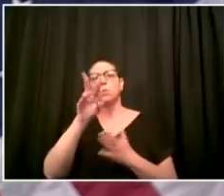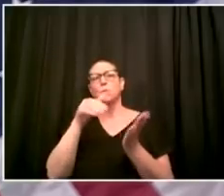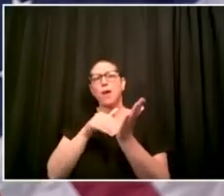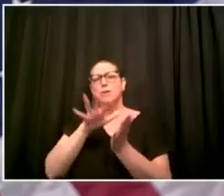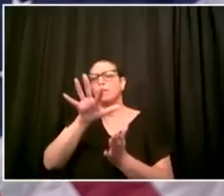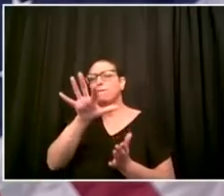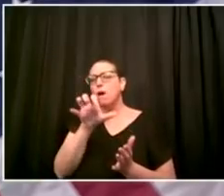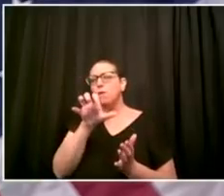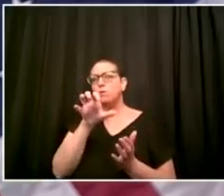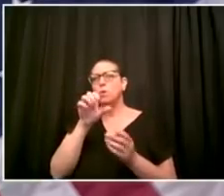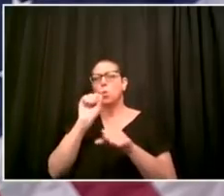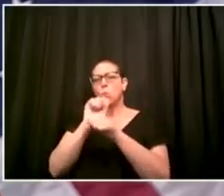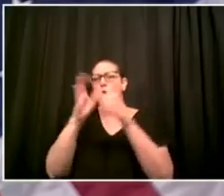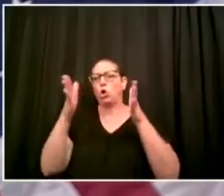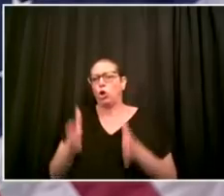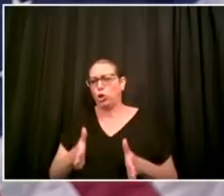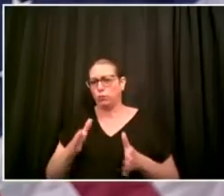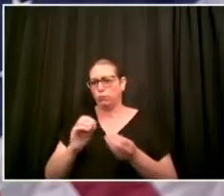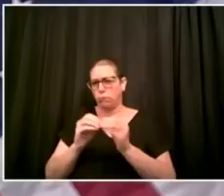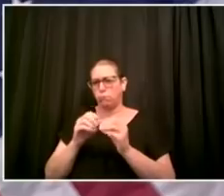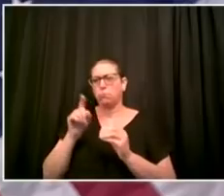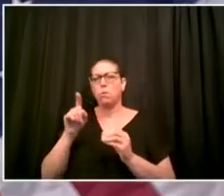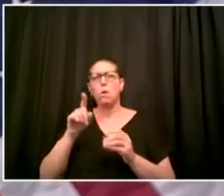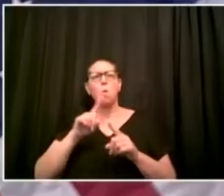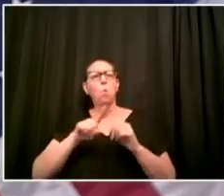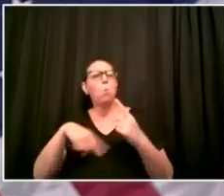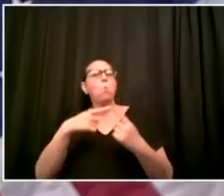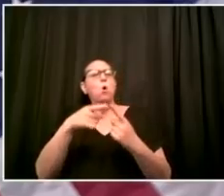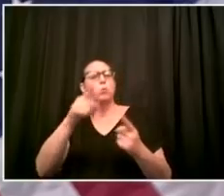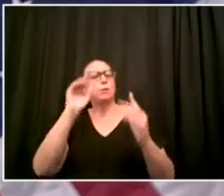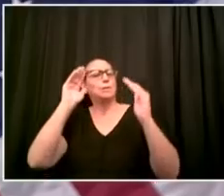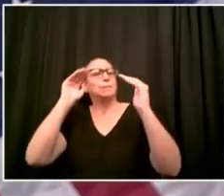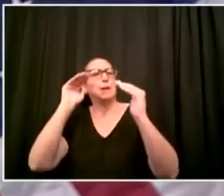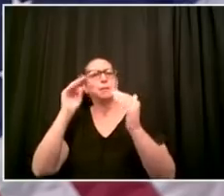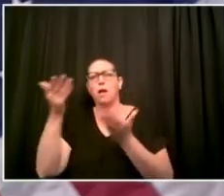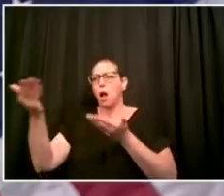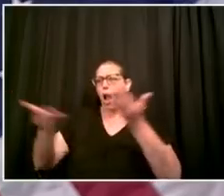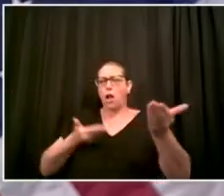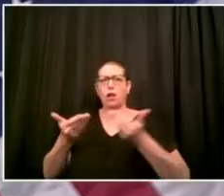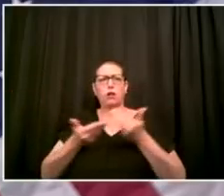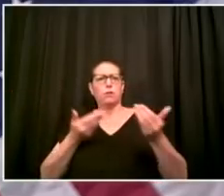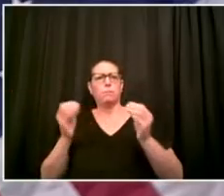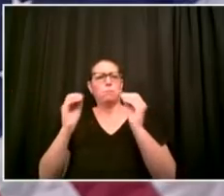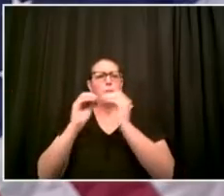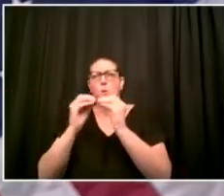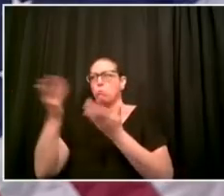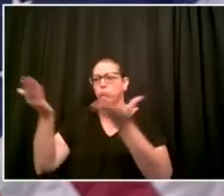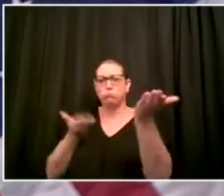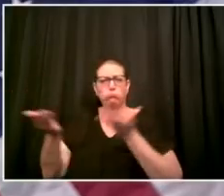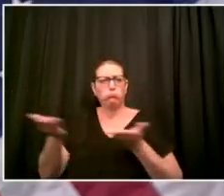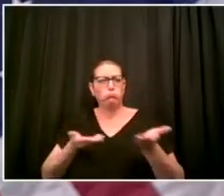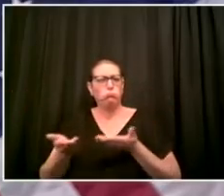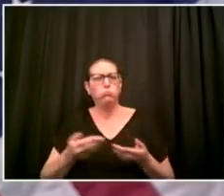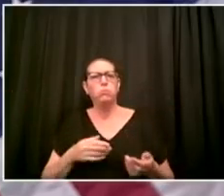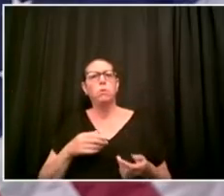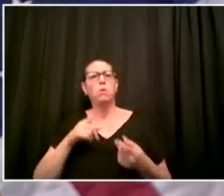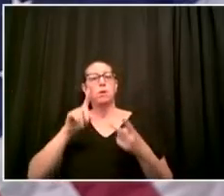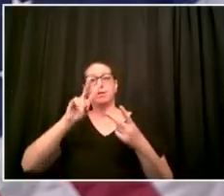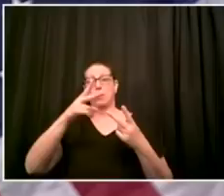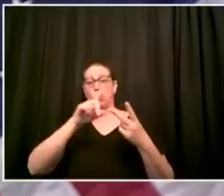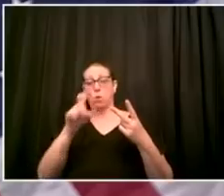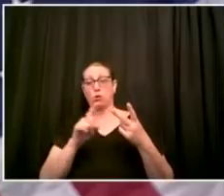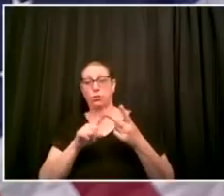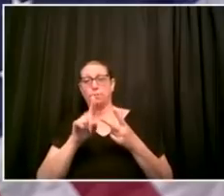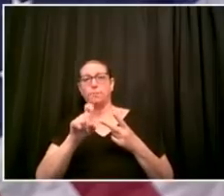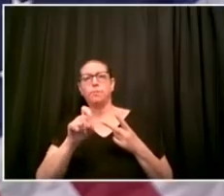Second question, if I understand this correctly, you're only focusing on close contacts. So I'm wondering, is there any